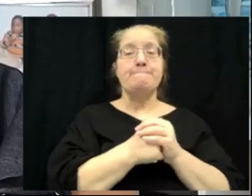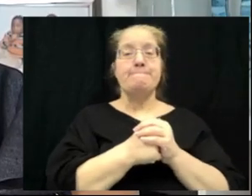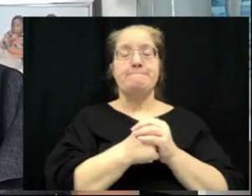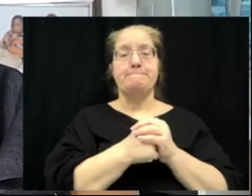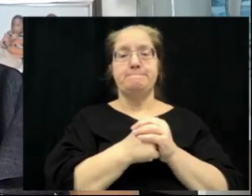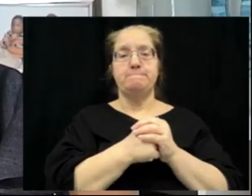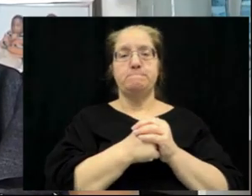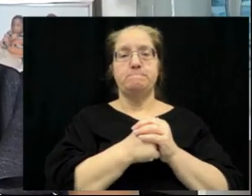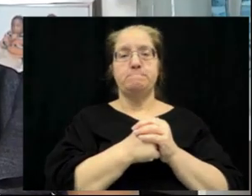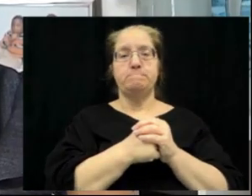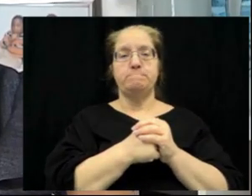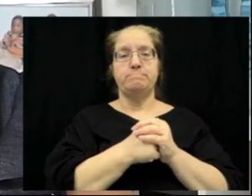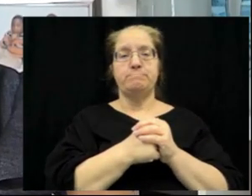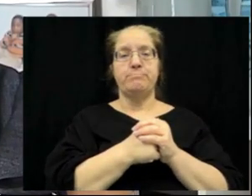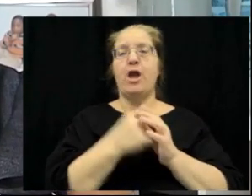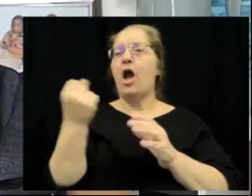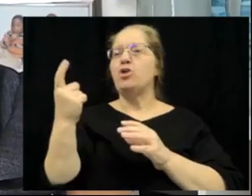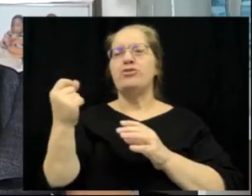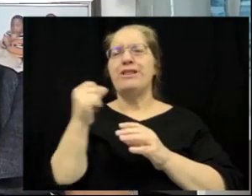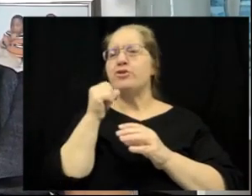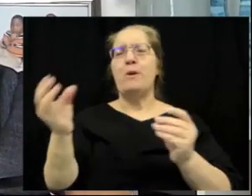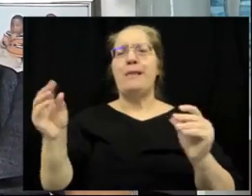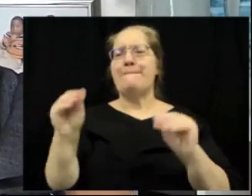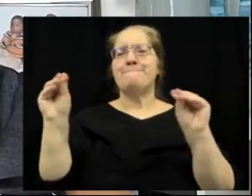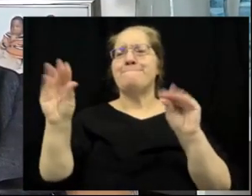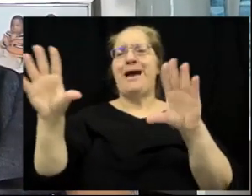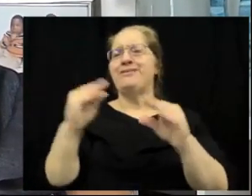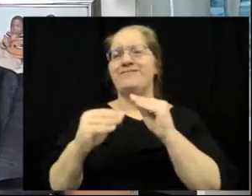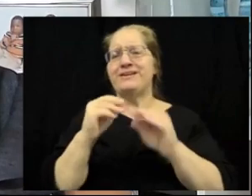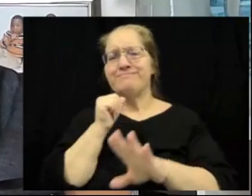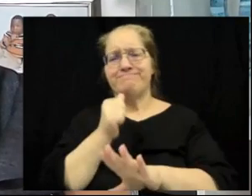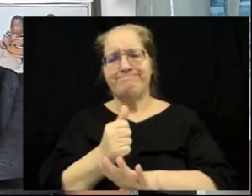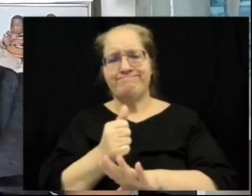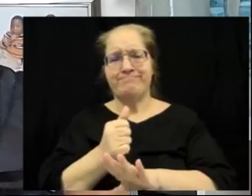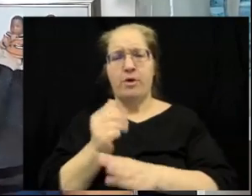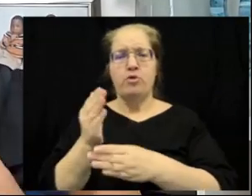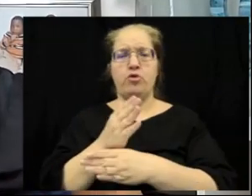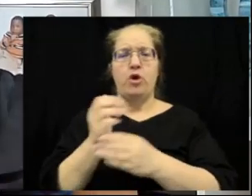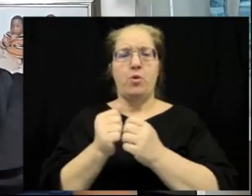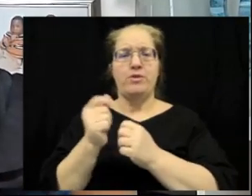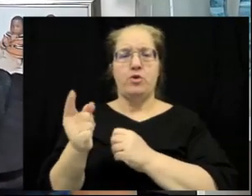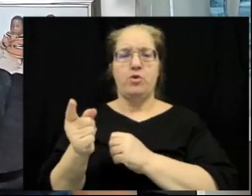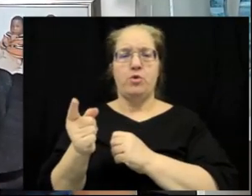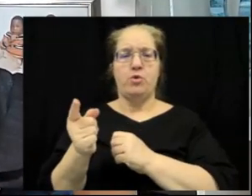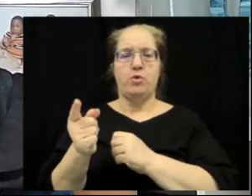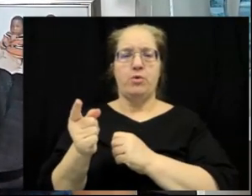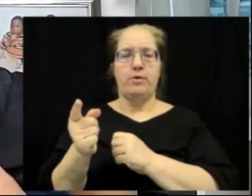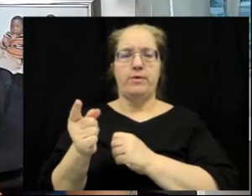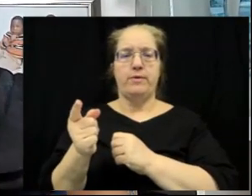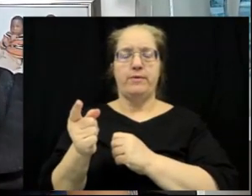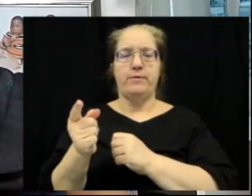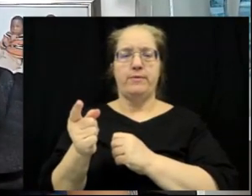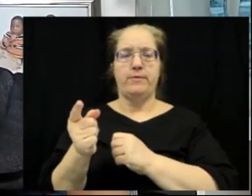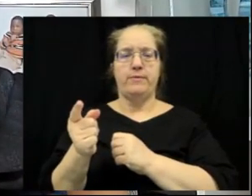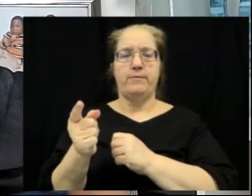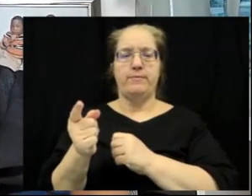we are not going to tell you there's a miracle, but what I want to share with you is the calmer you are in that